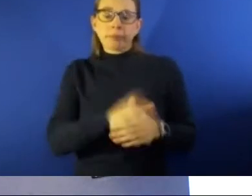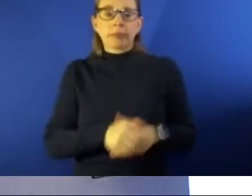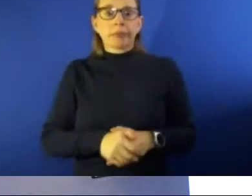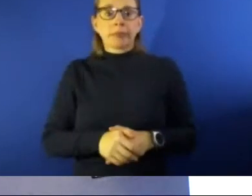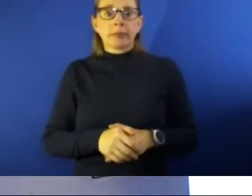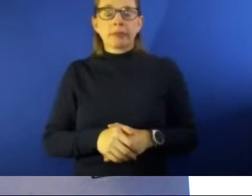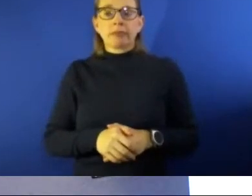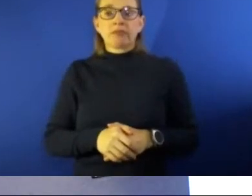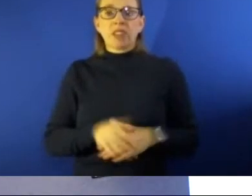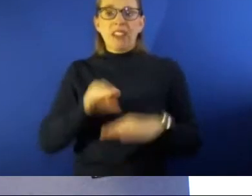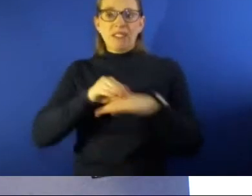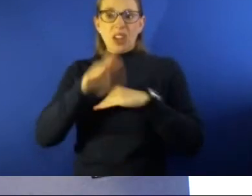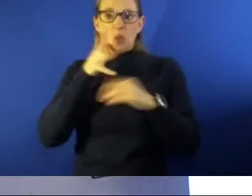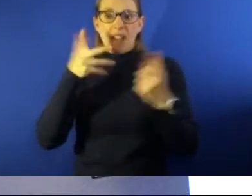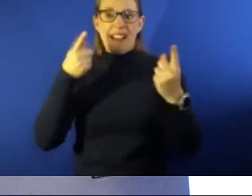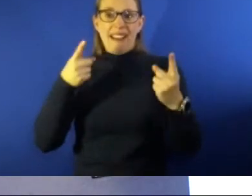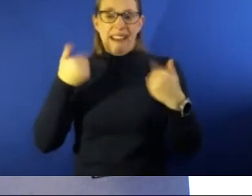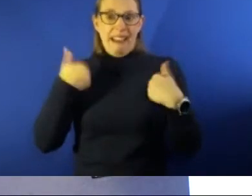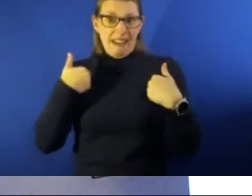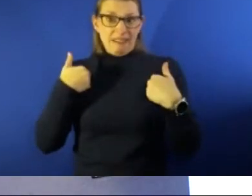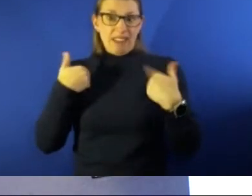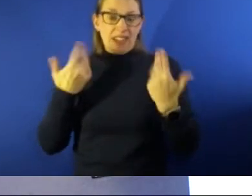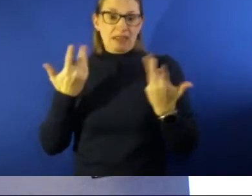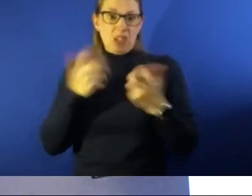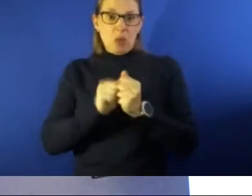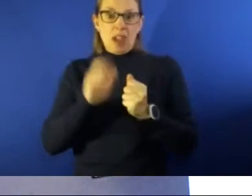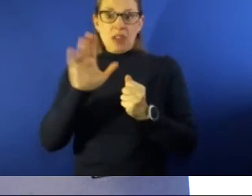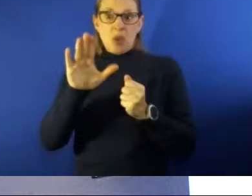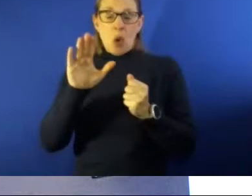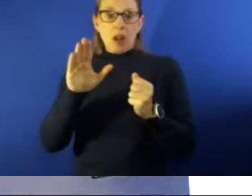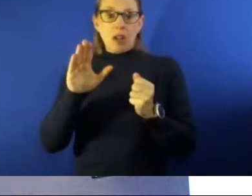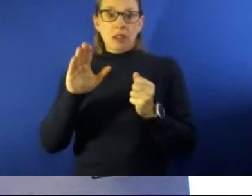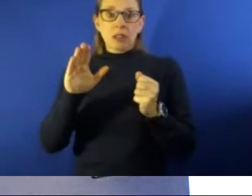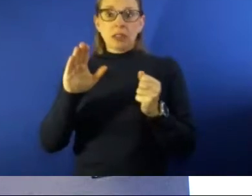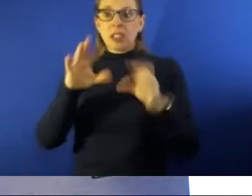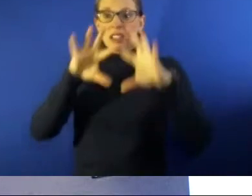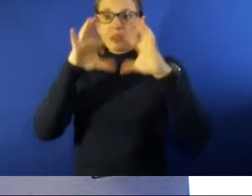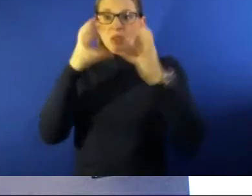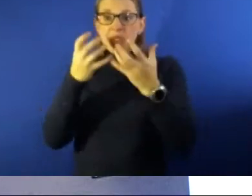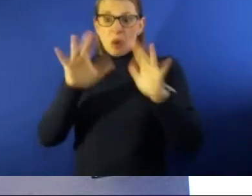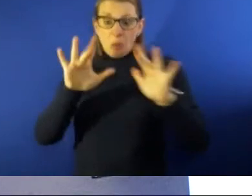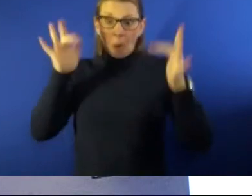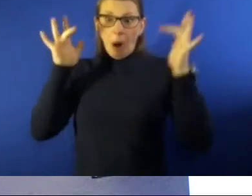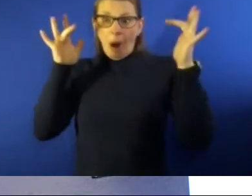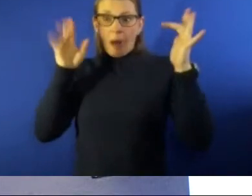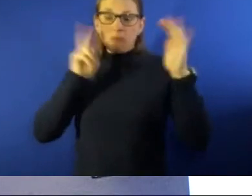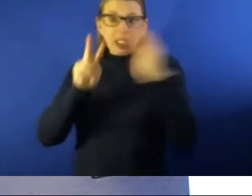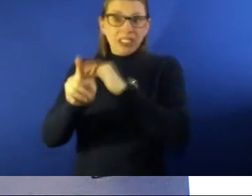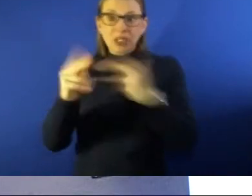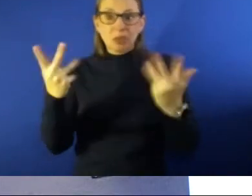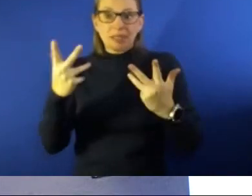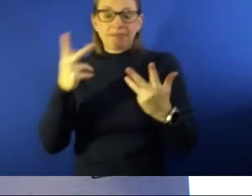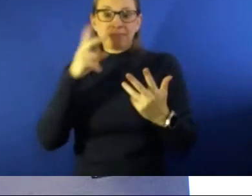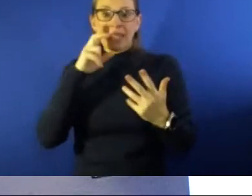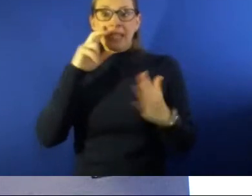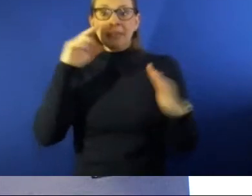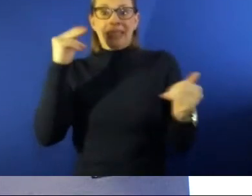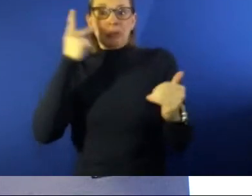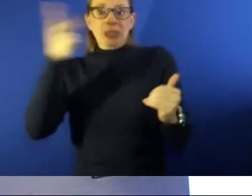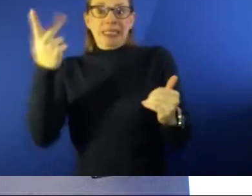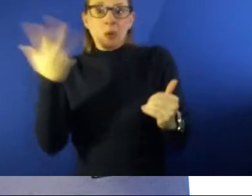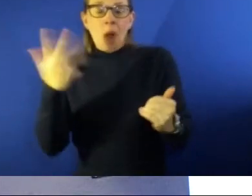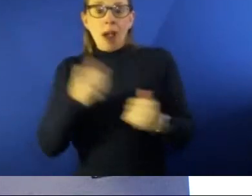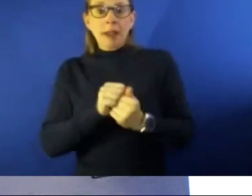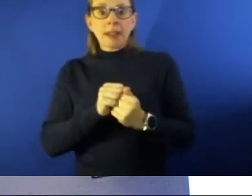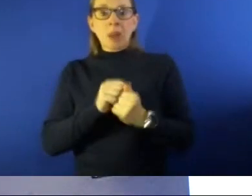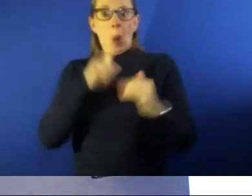have? Again, with your crystal ball and your predictions, tell us what you're expecting to see, what you hope to see. How will this tip the